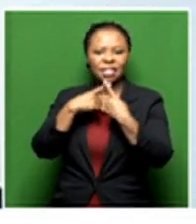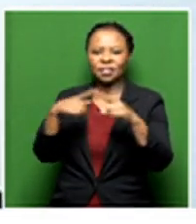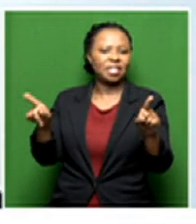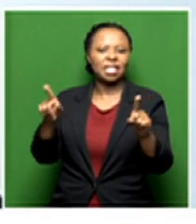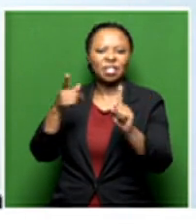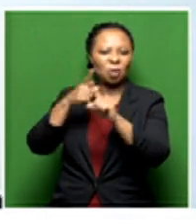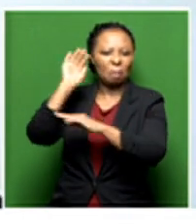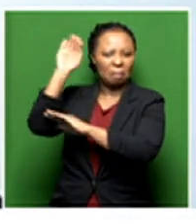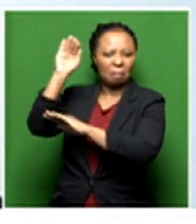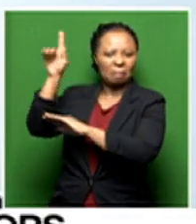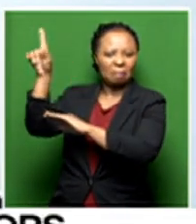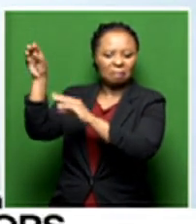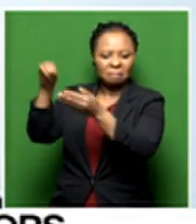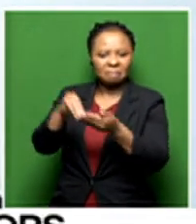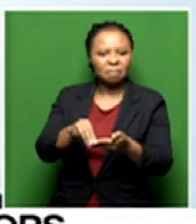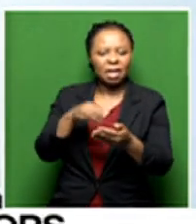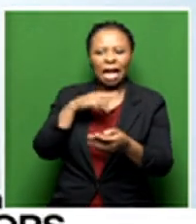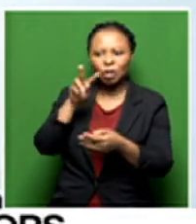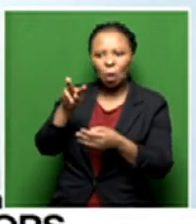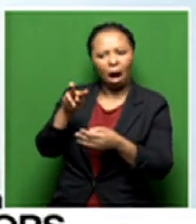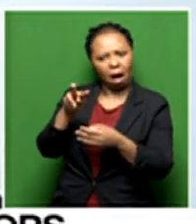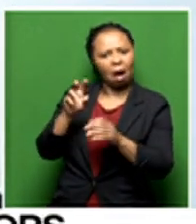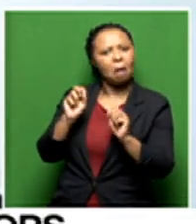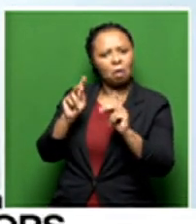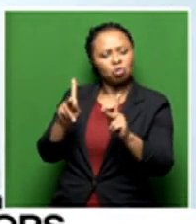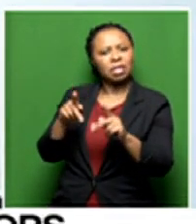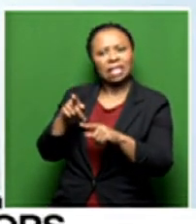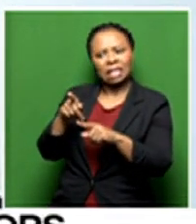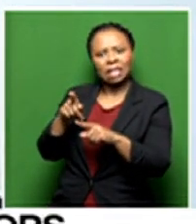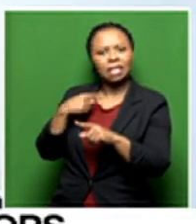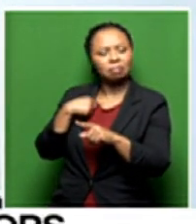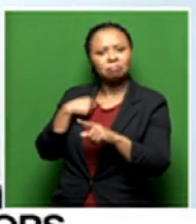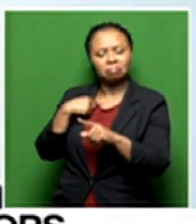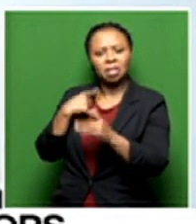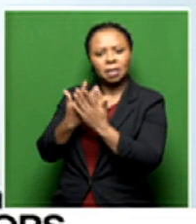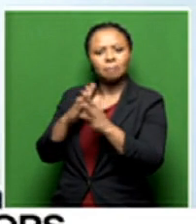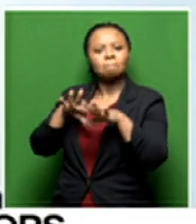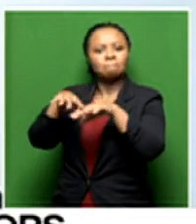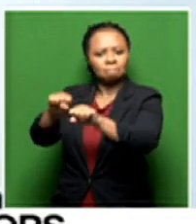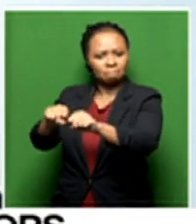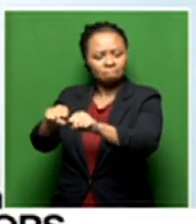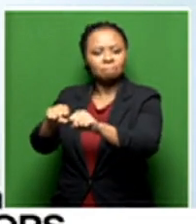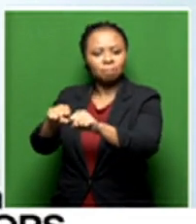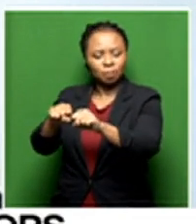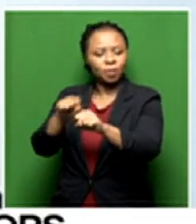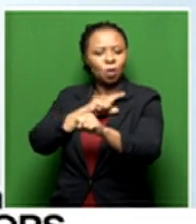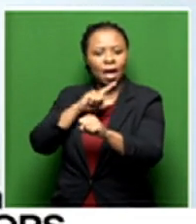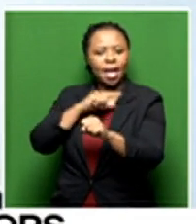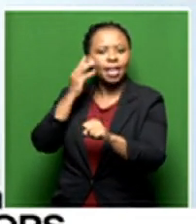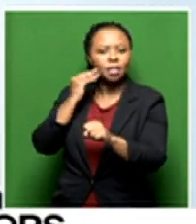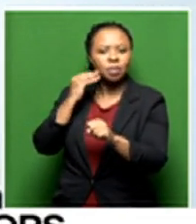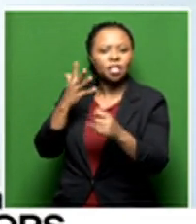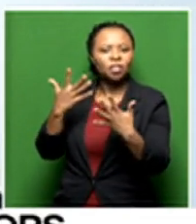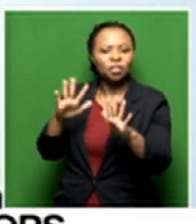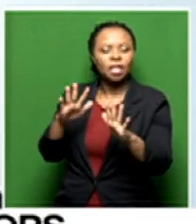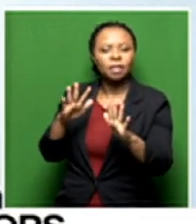brands. So what I saw, there was a gap. So I thought, you know what, it's time for me to fill the gap, since, well, I have an experience in terms of